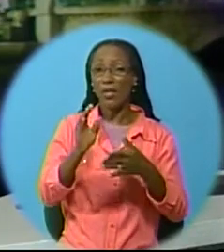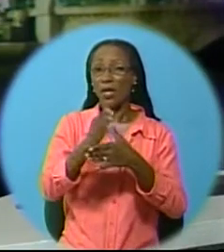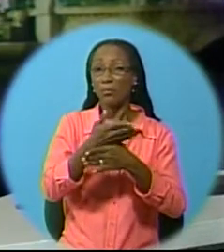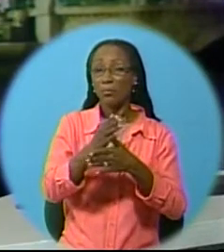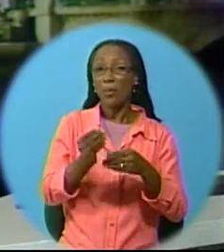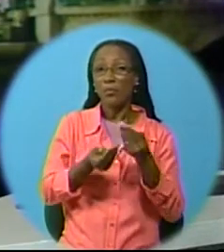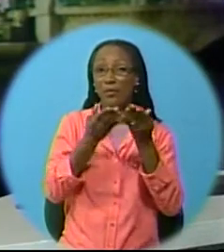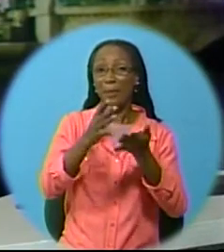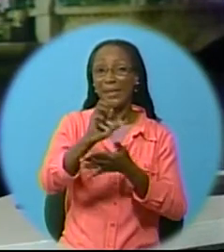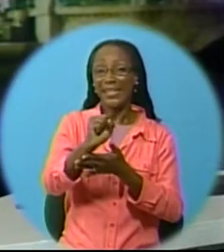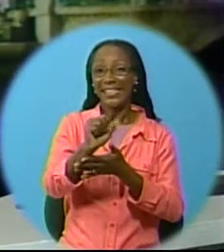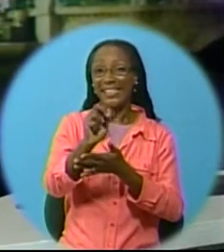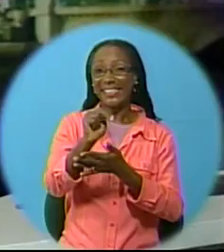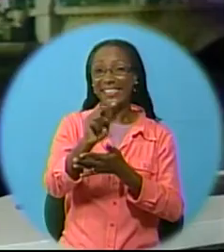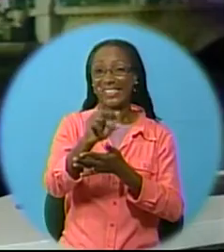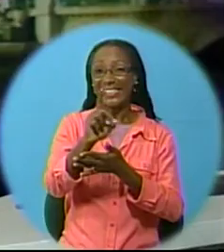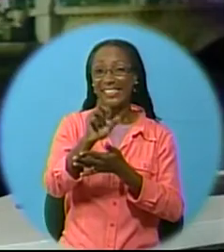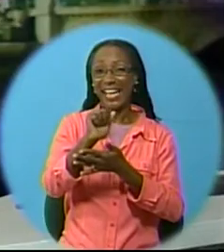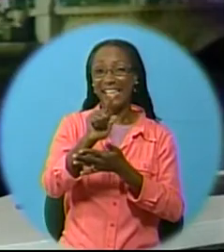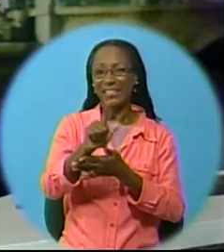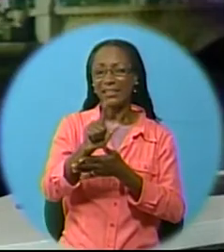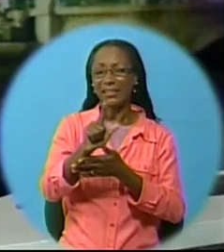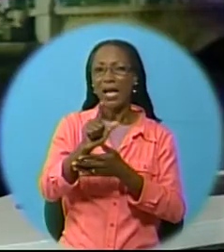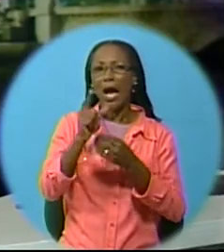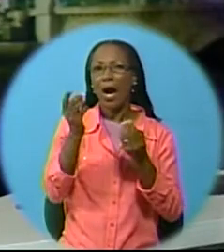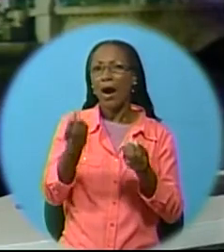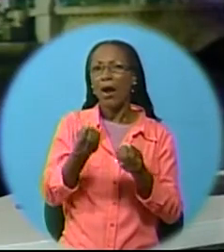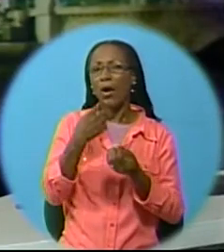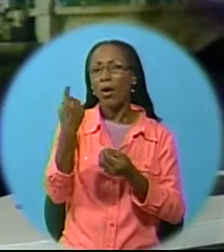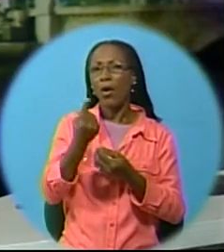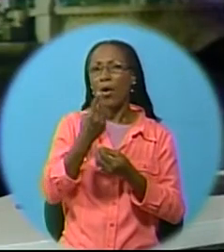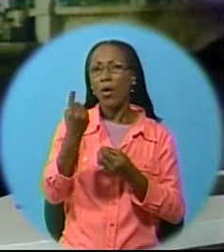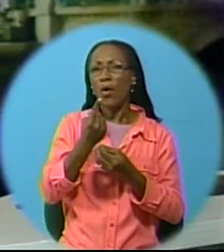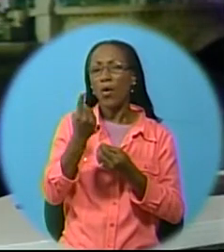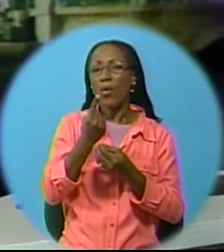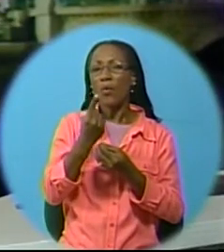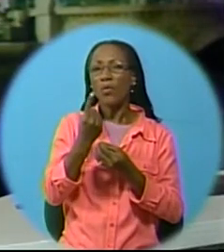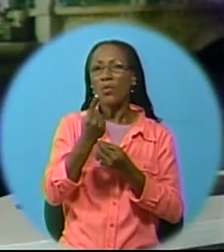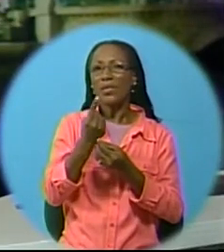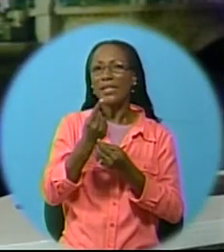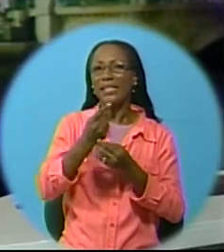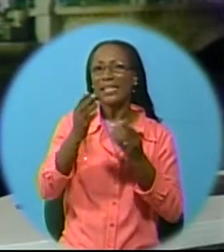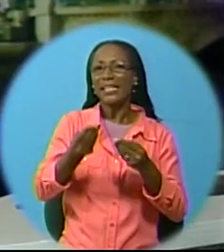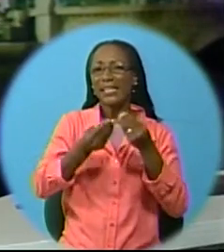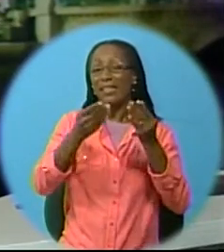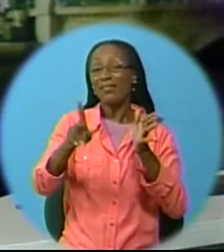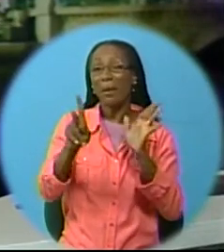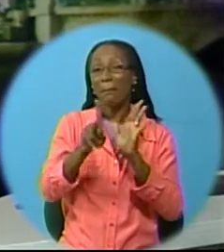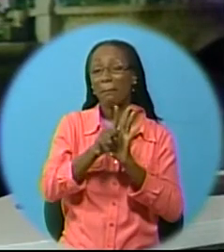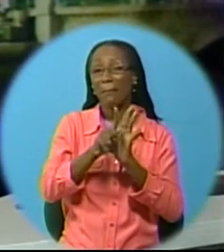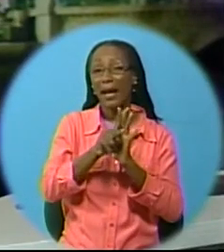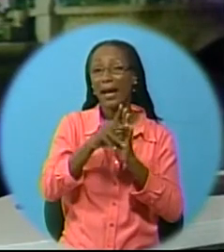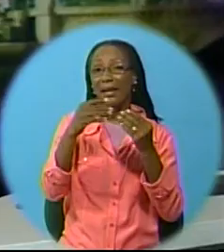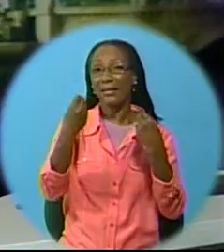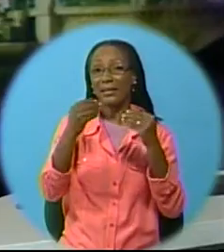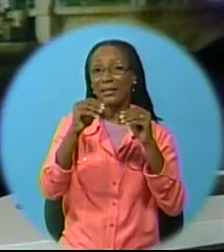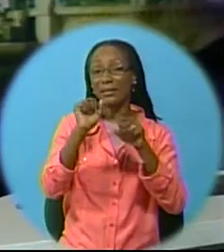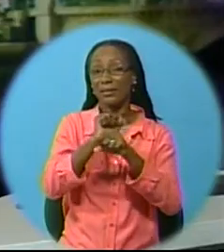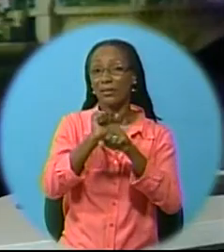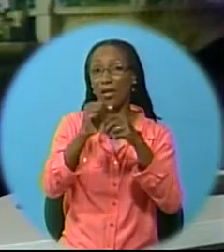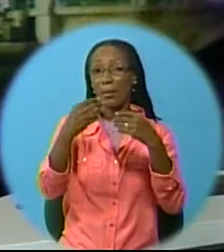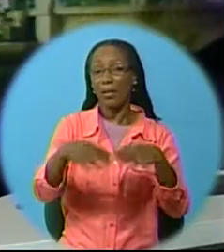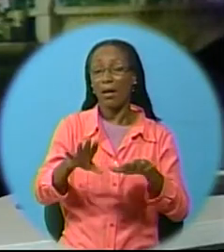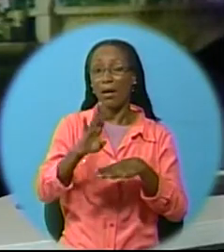only making up for the ones lost at Ammon Beach Resort when it closed its doors 2 years ago. In her contribution to yesterday's debate,